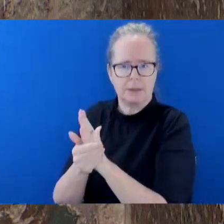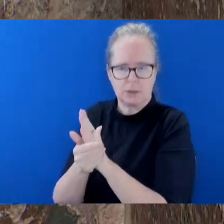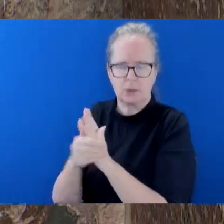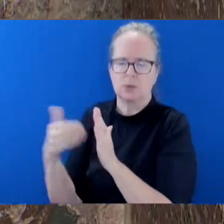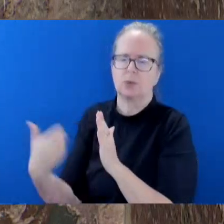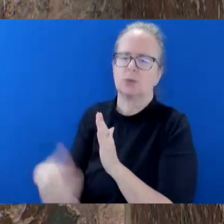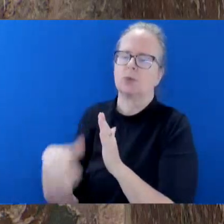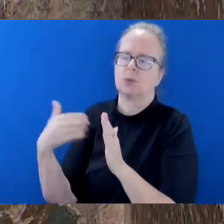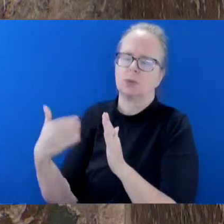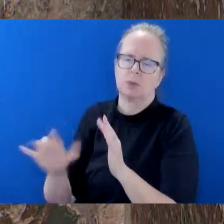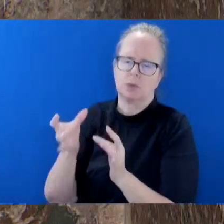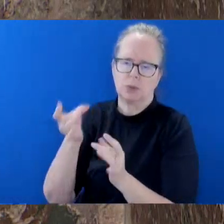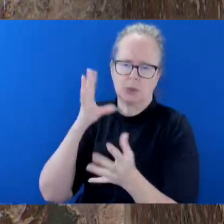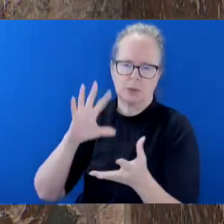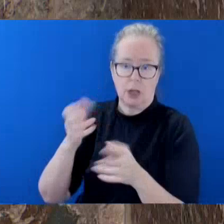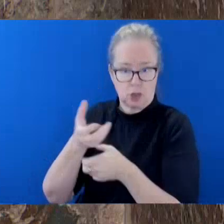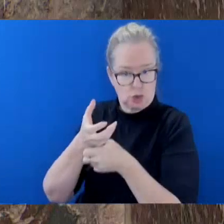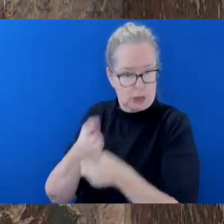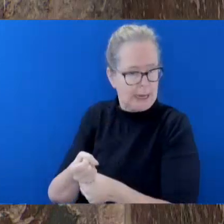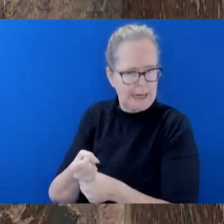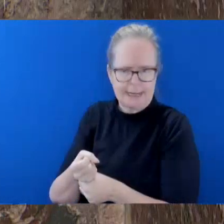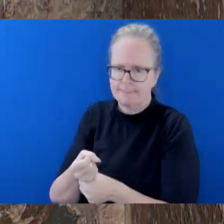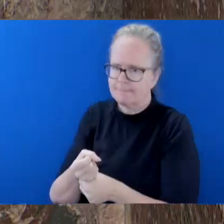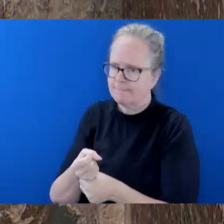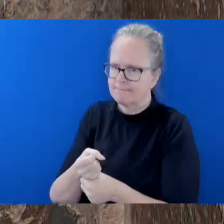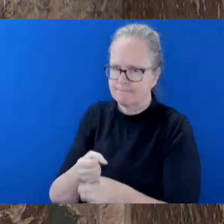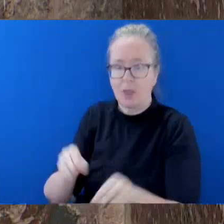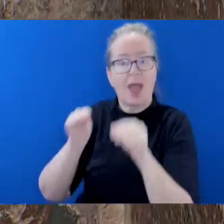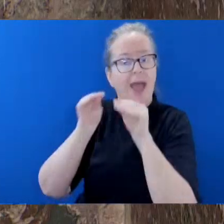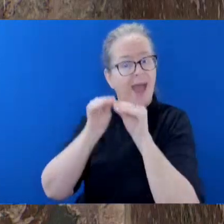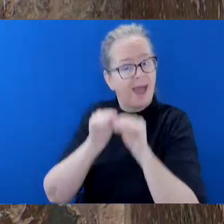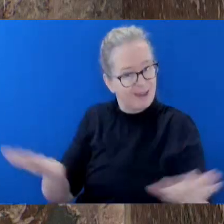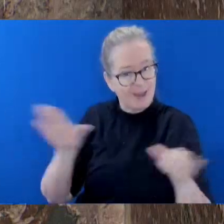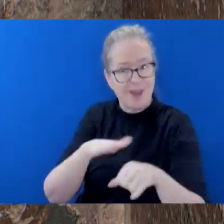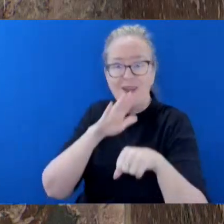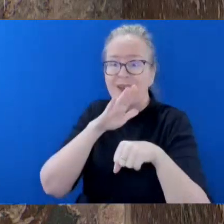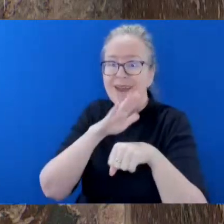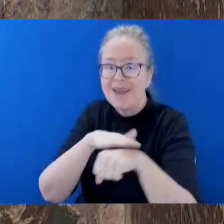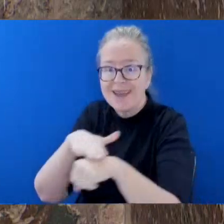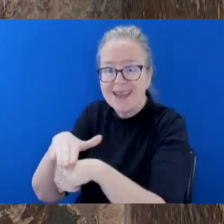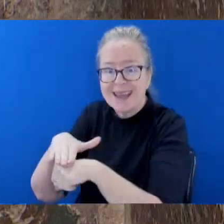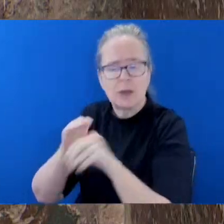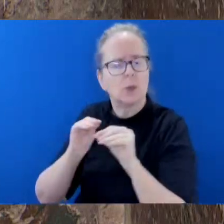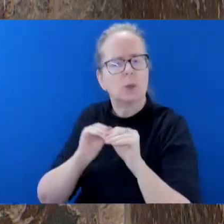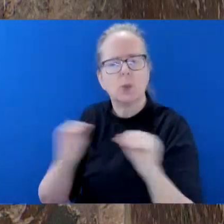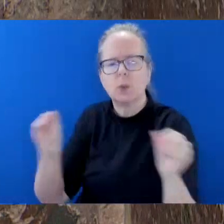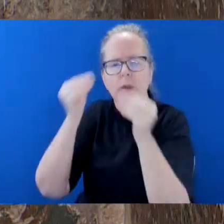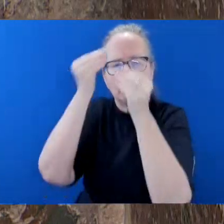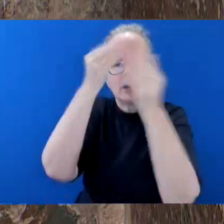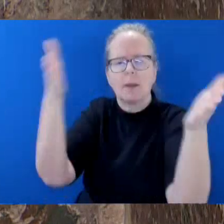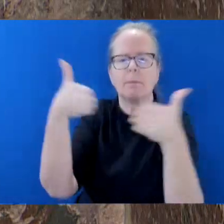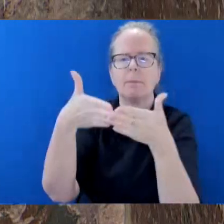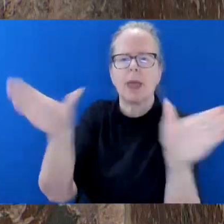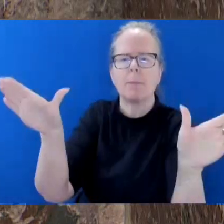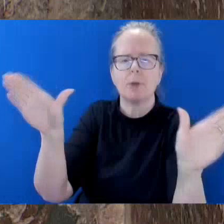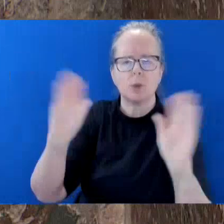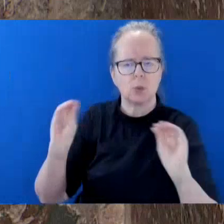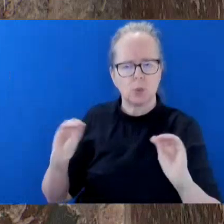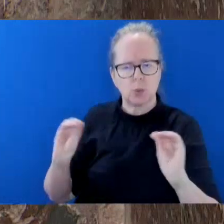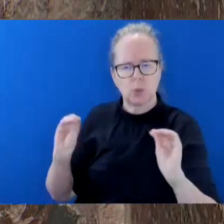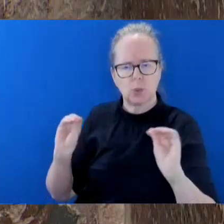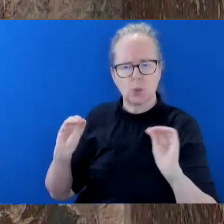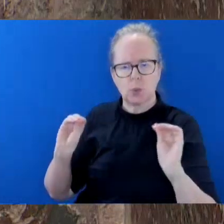public notice. Next, they declared that legislation would be drafted even before the end of the public comment